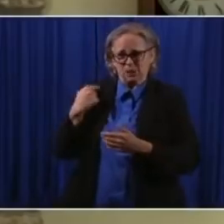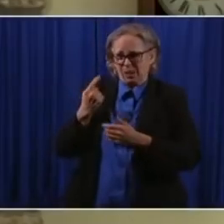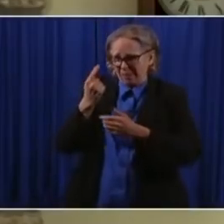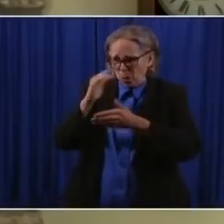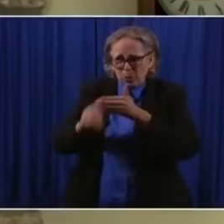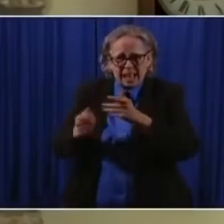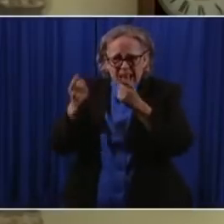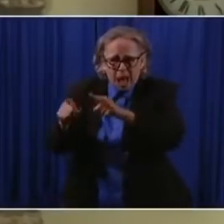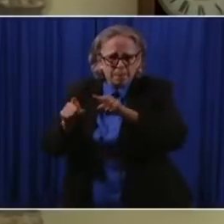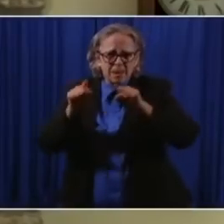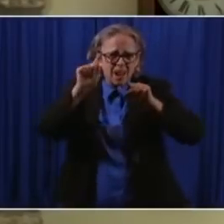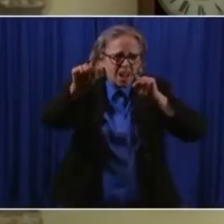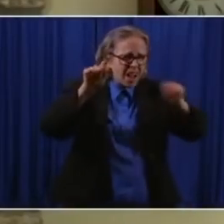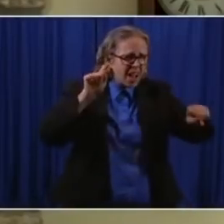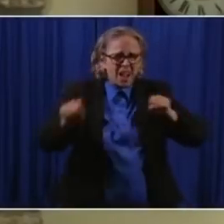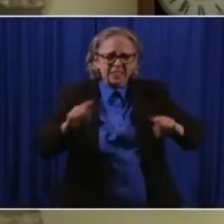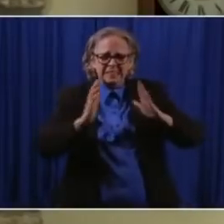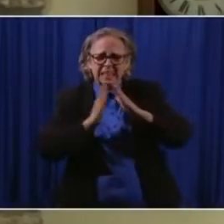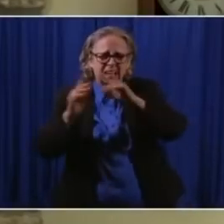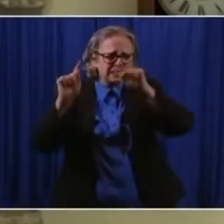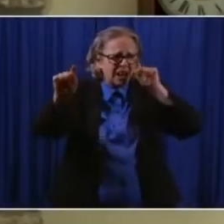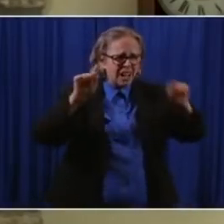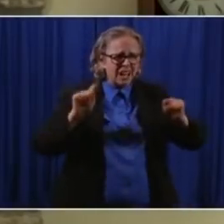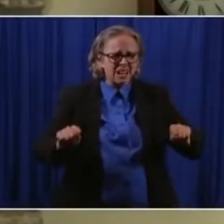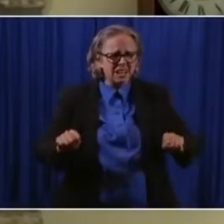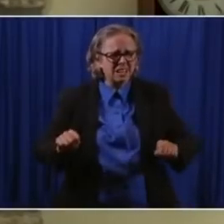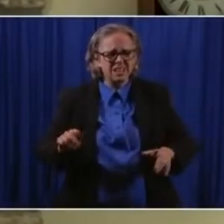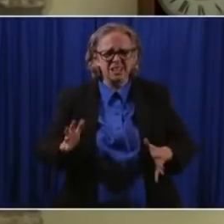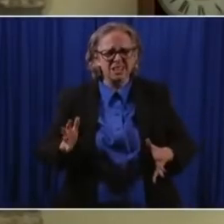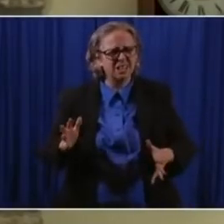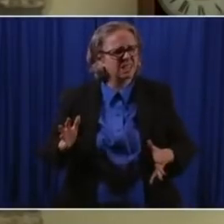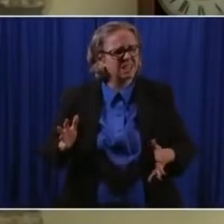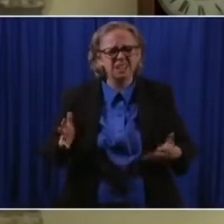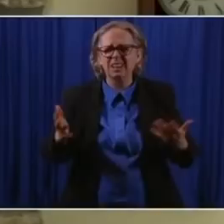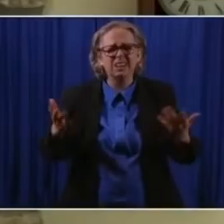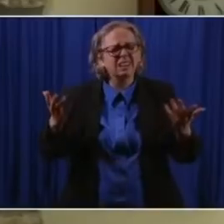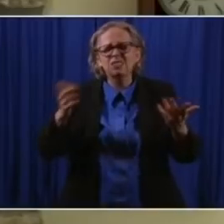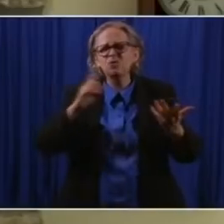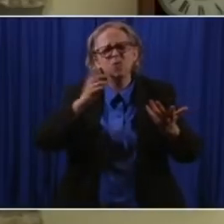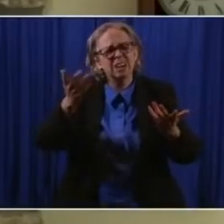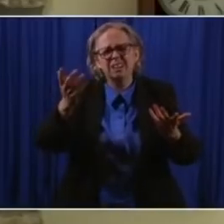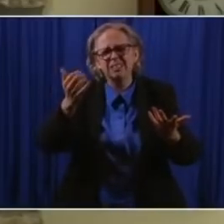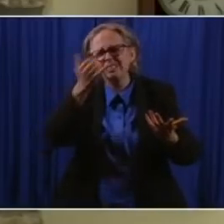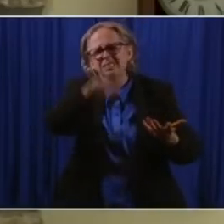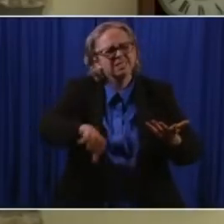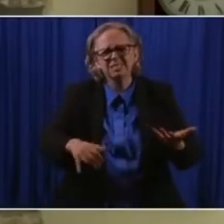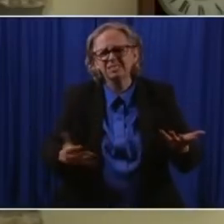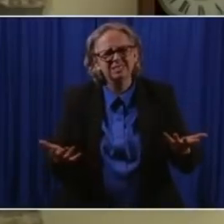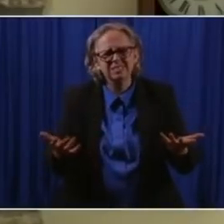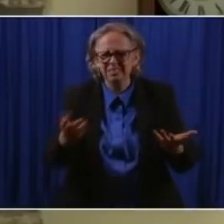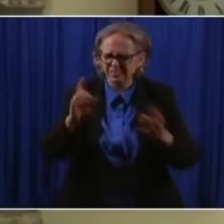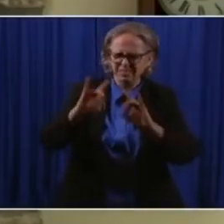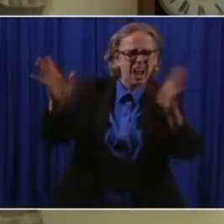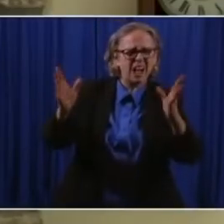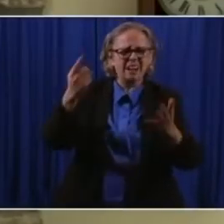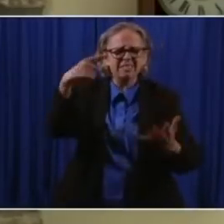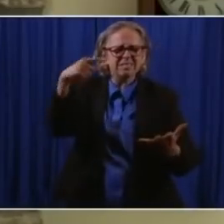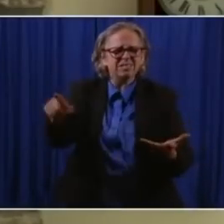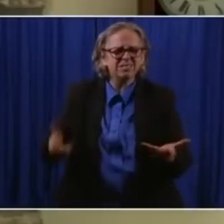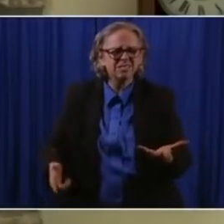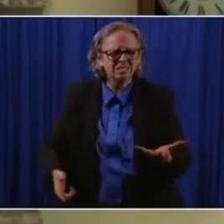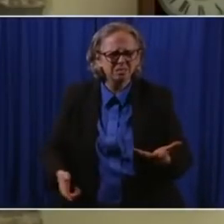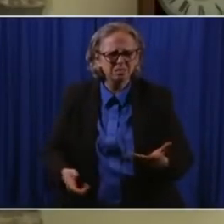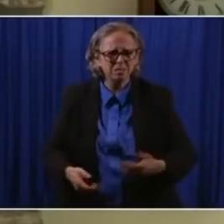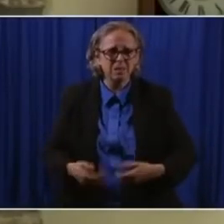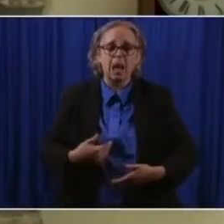It's example of just needless violence. I'm asking my friends in the General Assembly to take a look